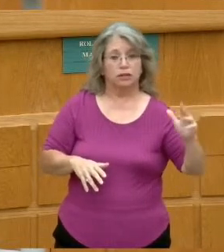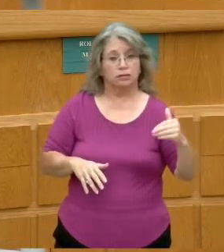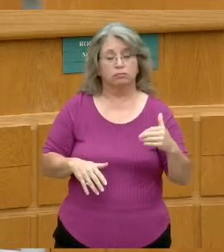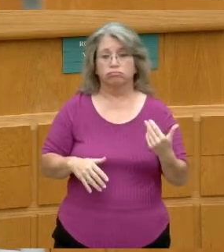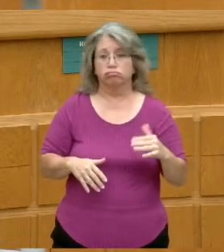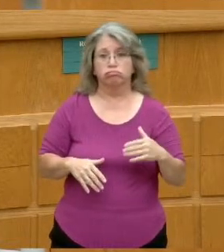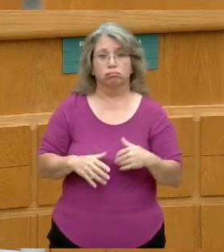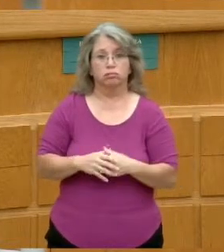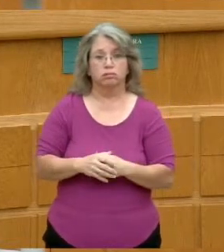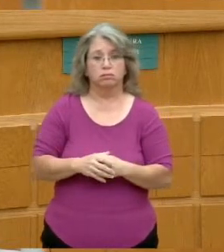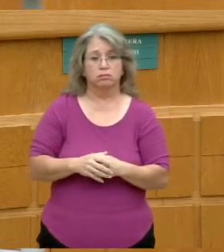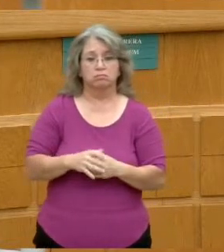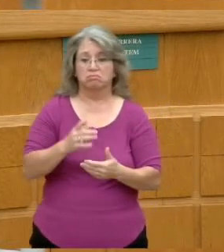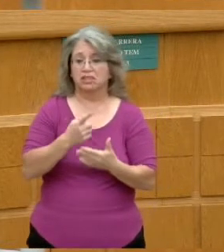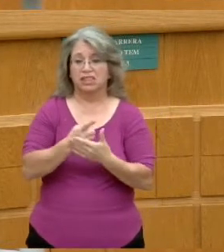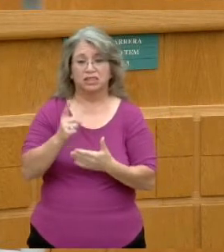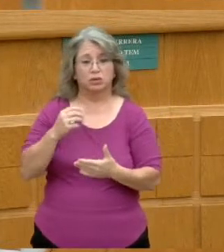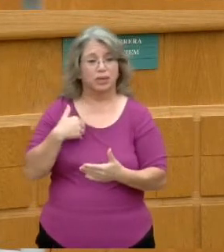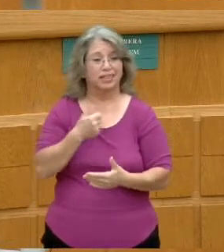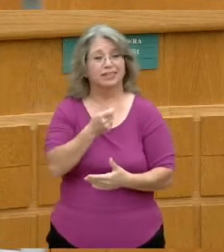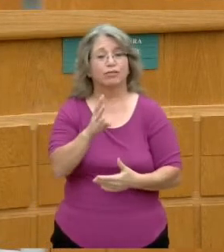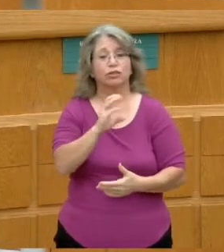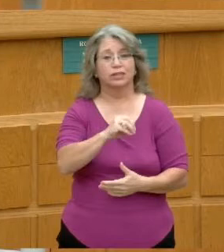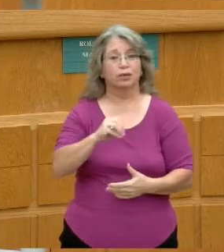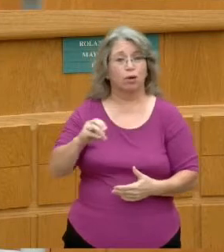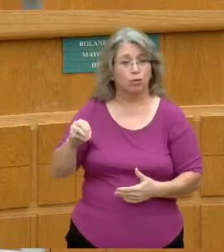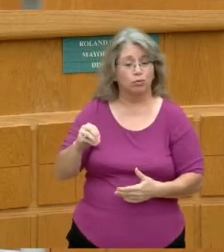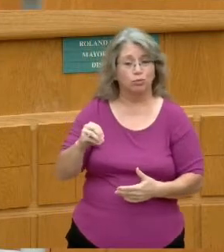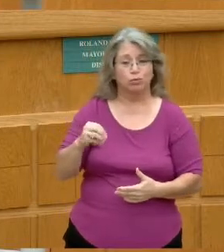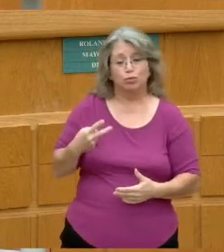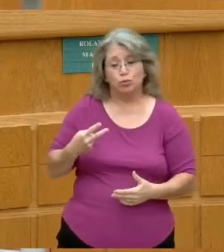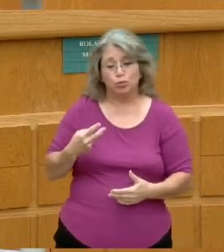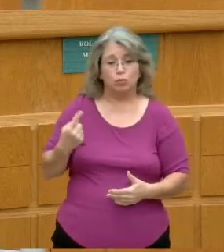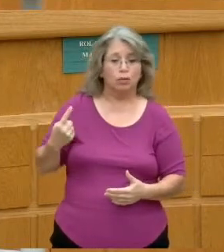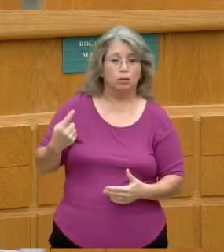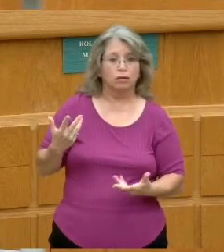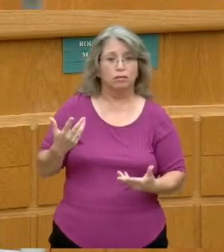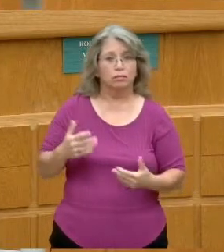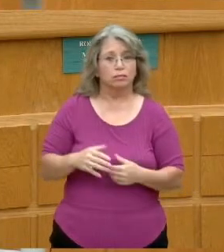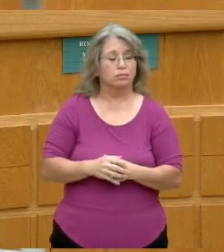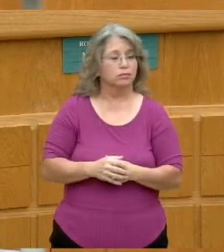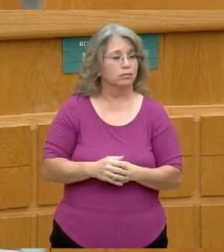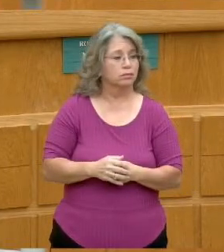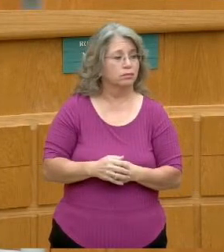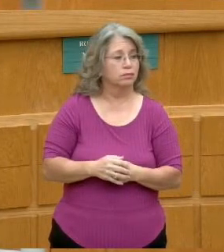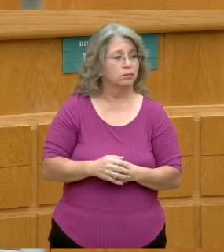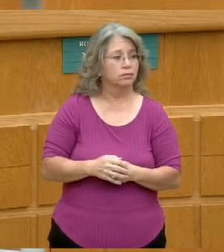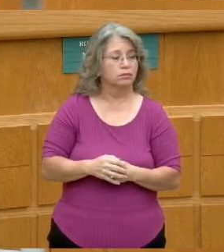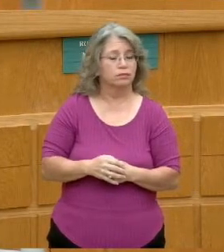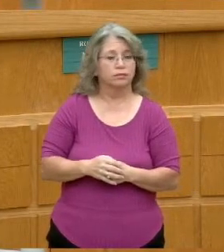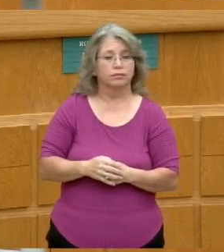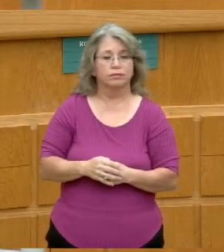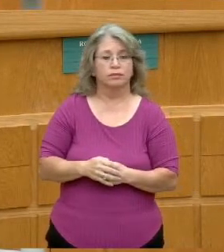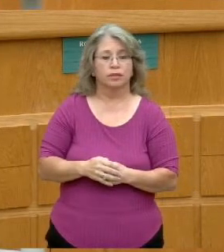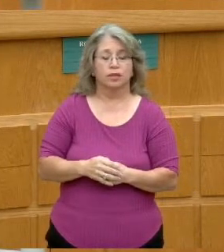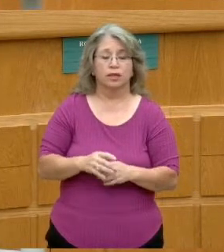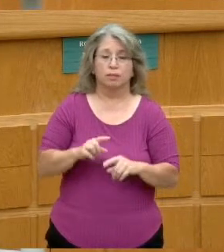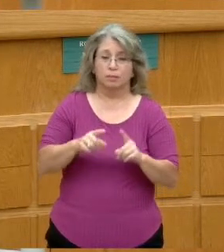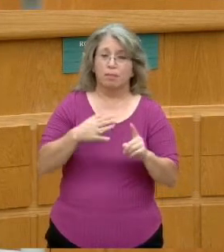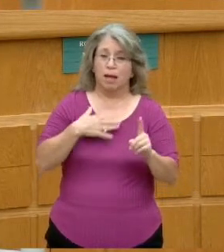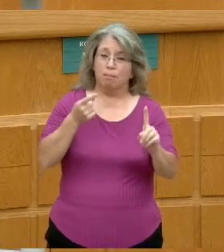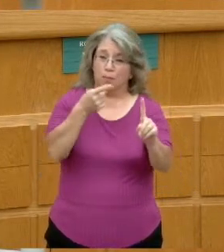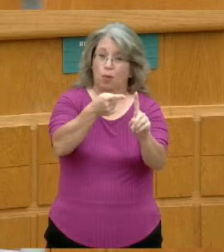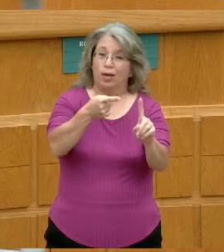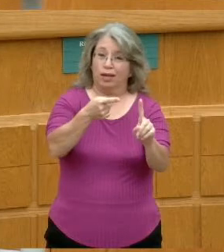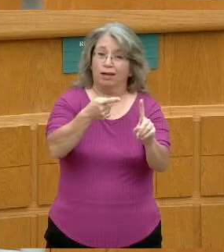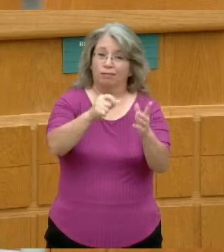ago we had several zeros and a 2, a 3, and there was 1 5 in there. But the point is, we think